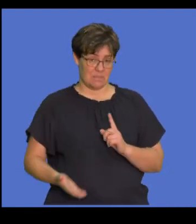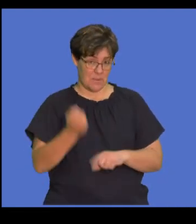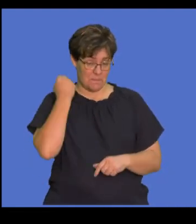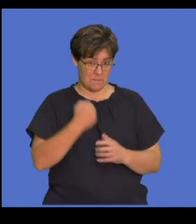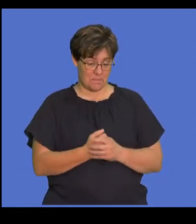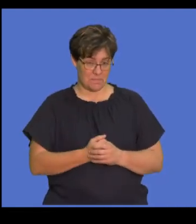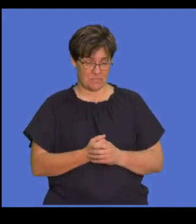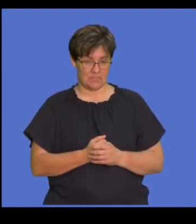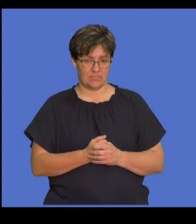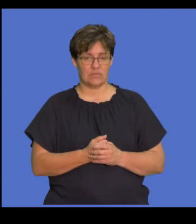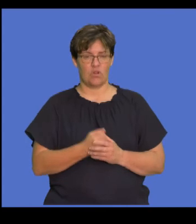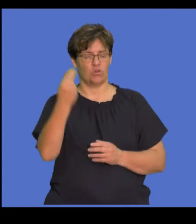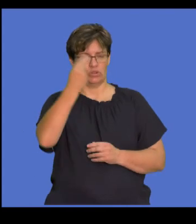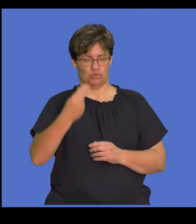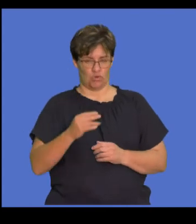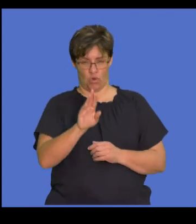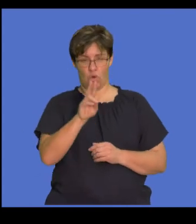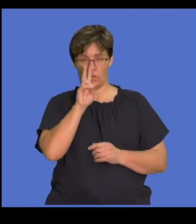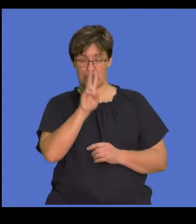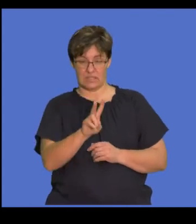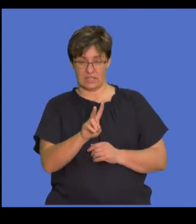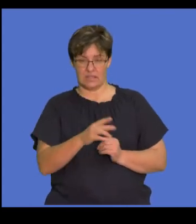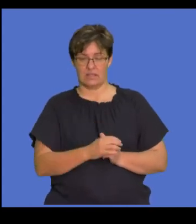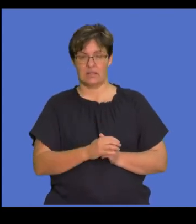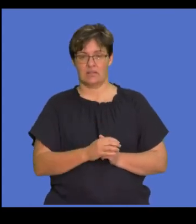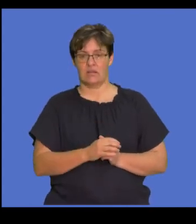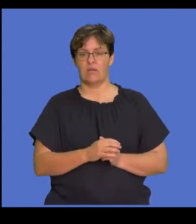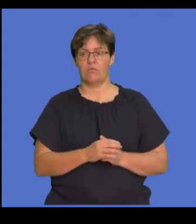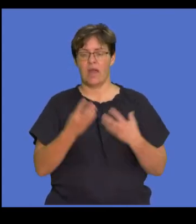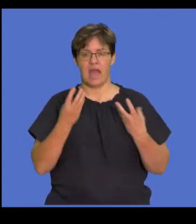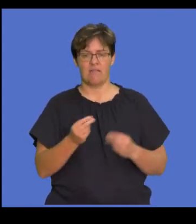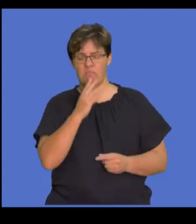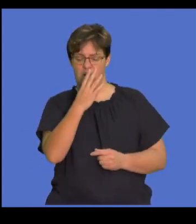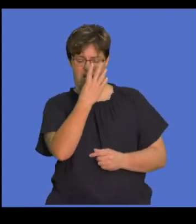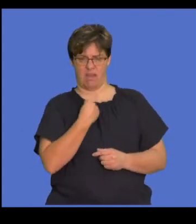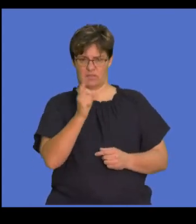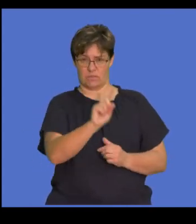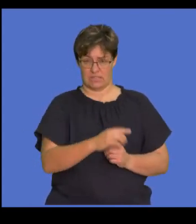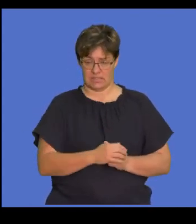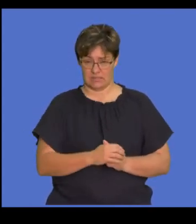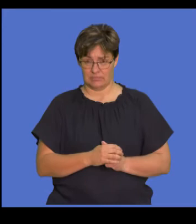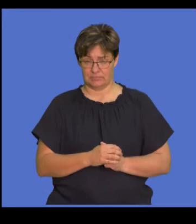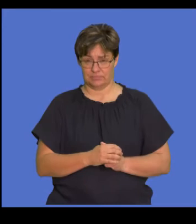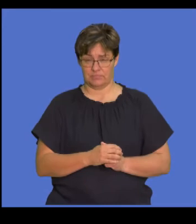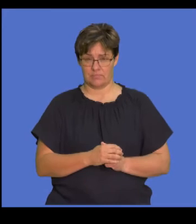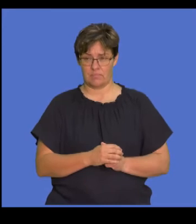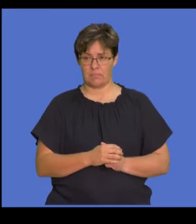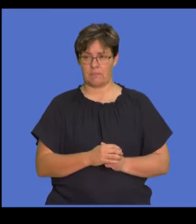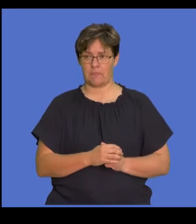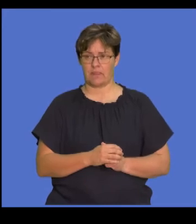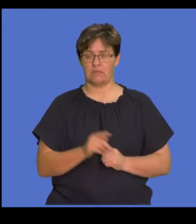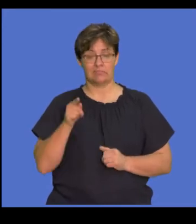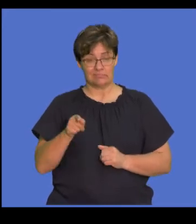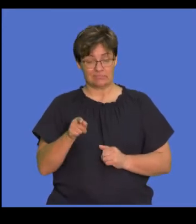I'm just gonna draw this diagram for us to actually look at what exactly they are asking us, right? So I have